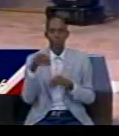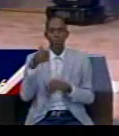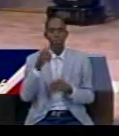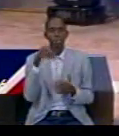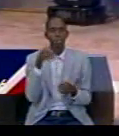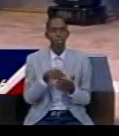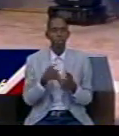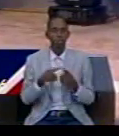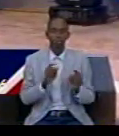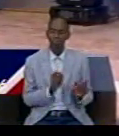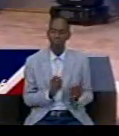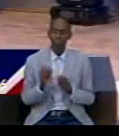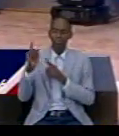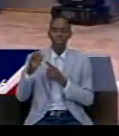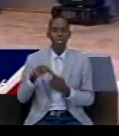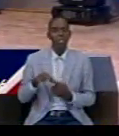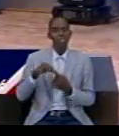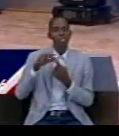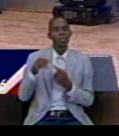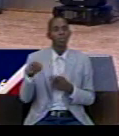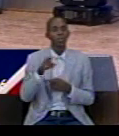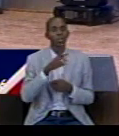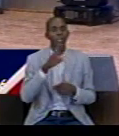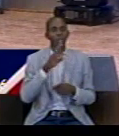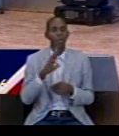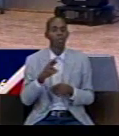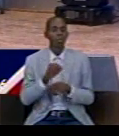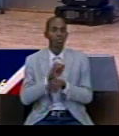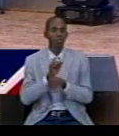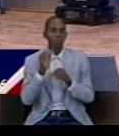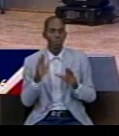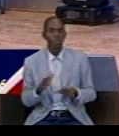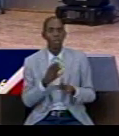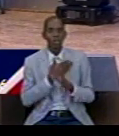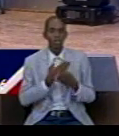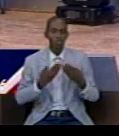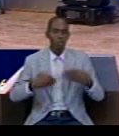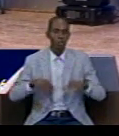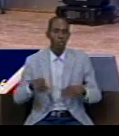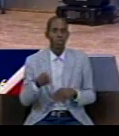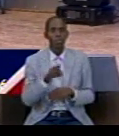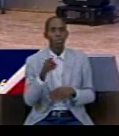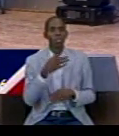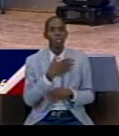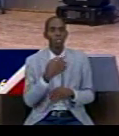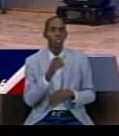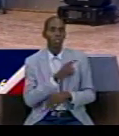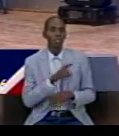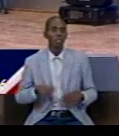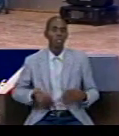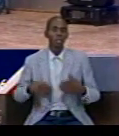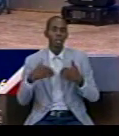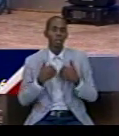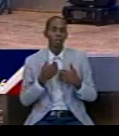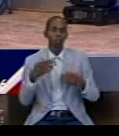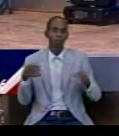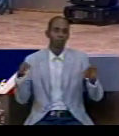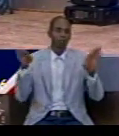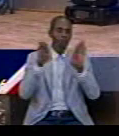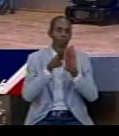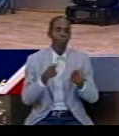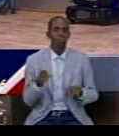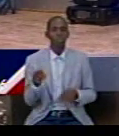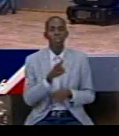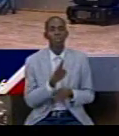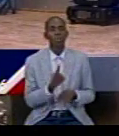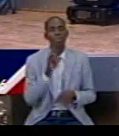flight, except their rock had sold them and the Lord had shut them up?